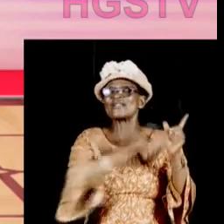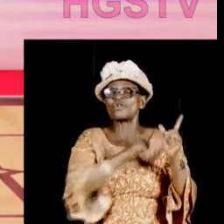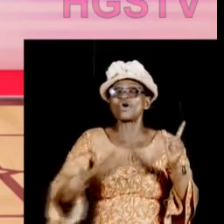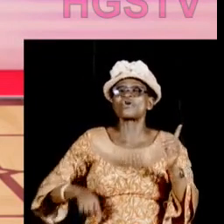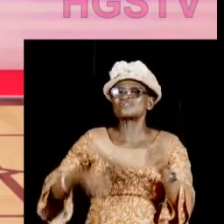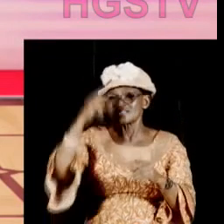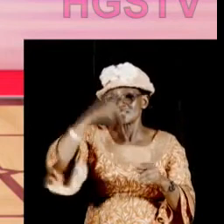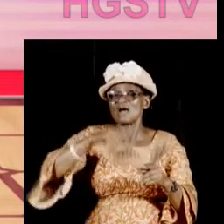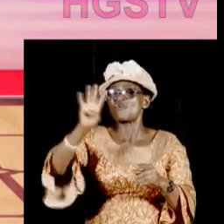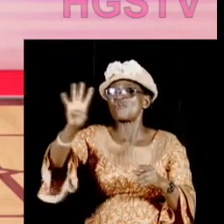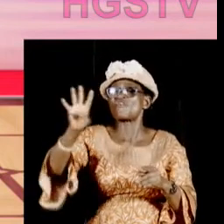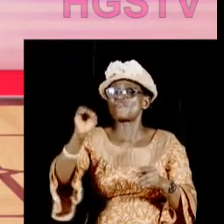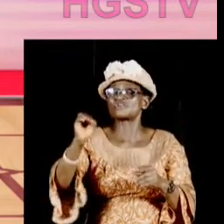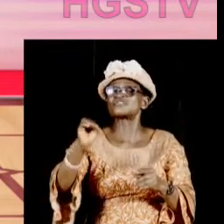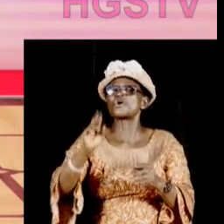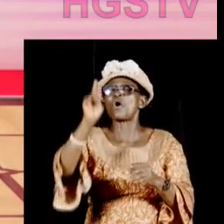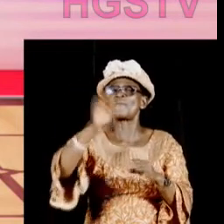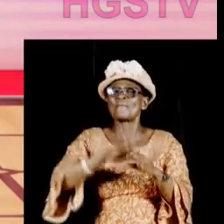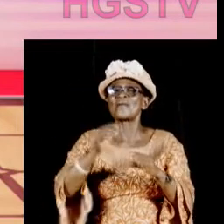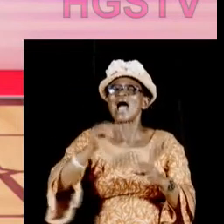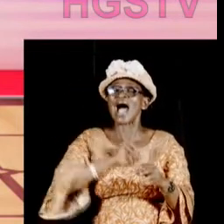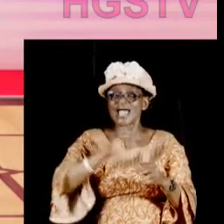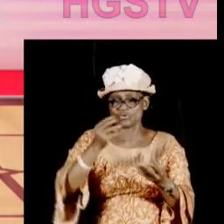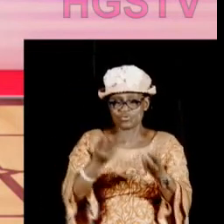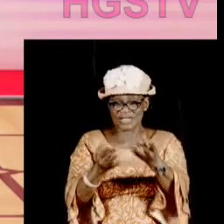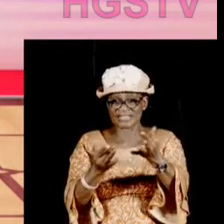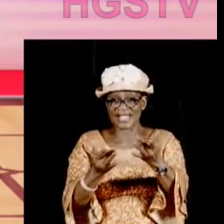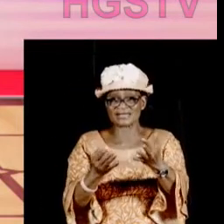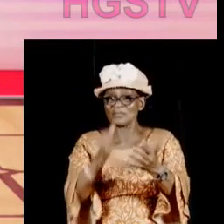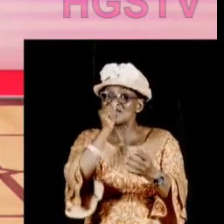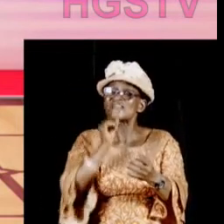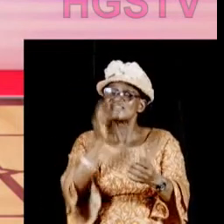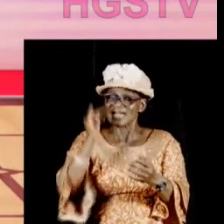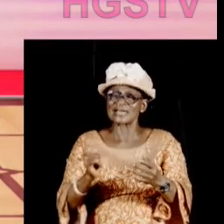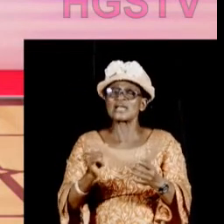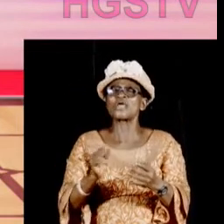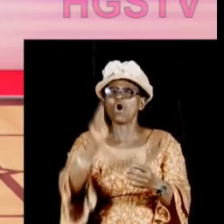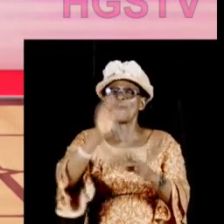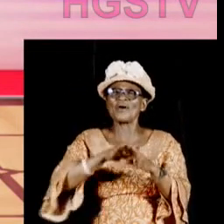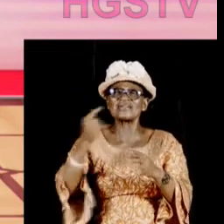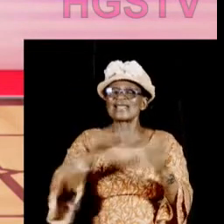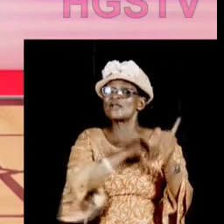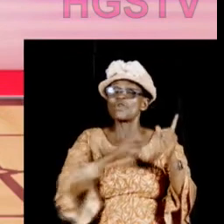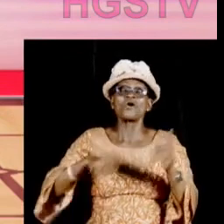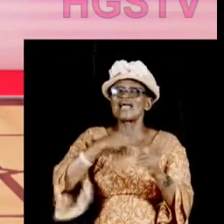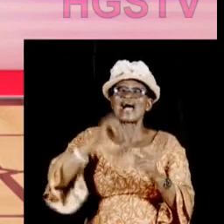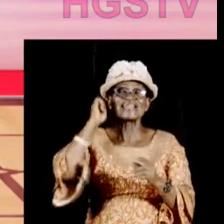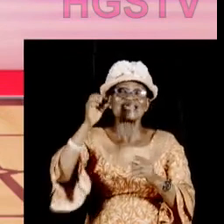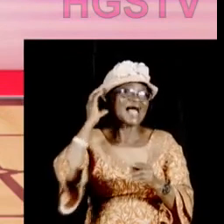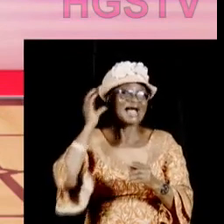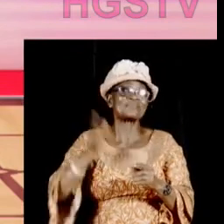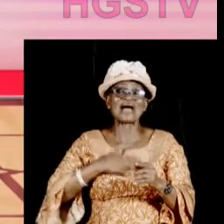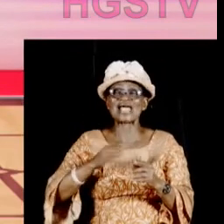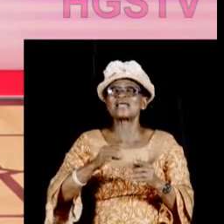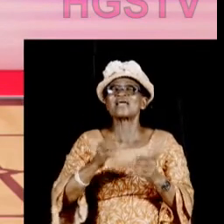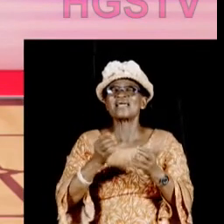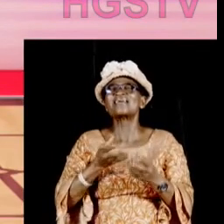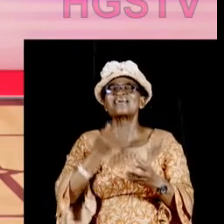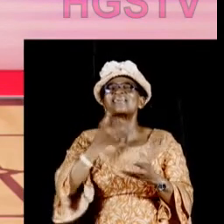Psalm 41:2. I waited patiently for the Lord, and he inclined unto me and heard my cry. He brought me